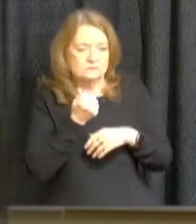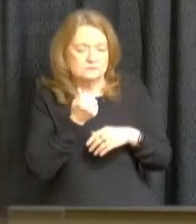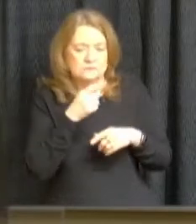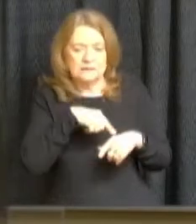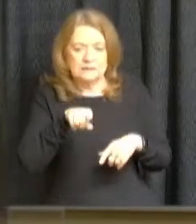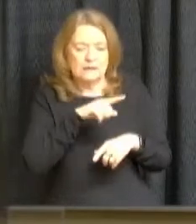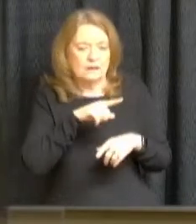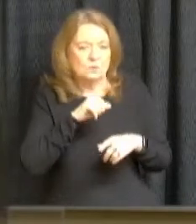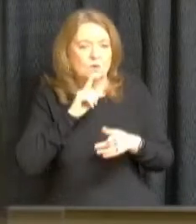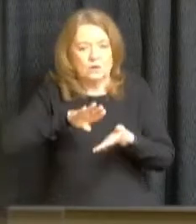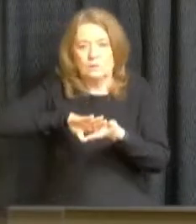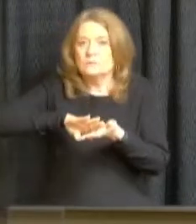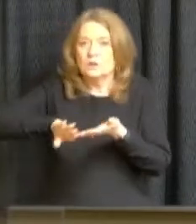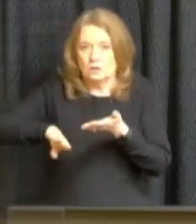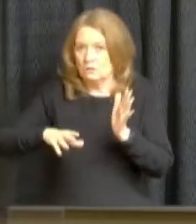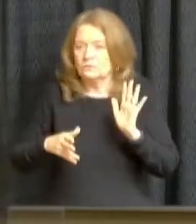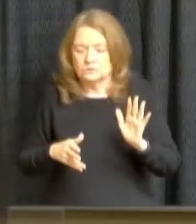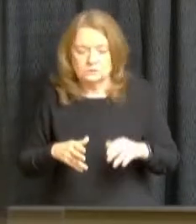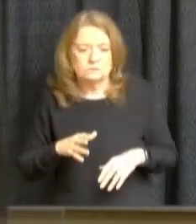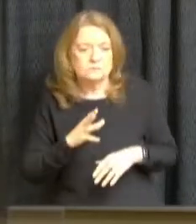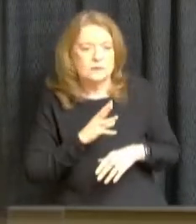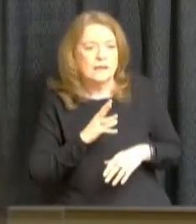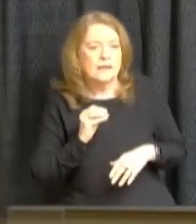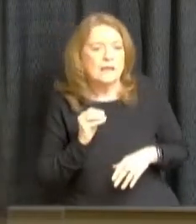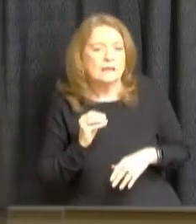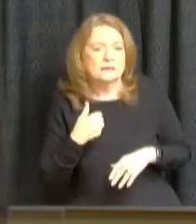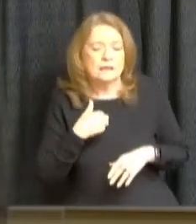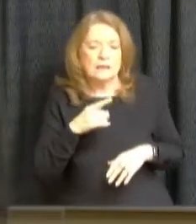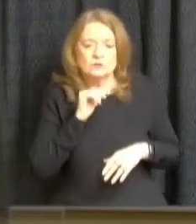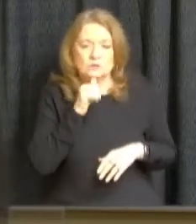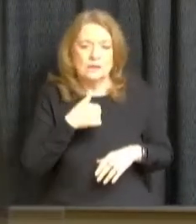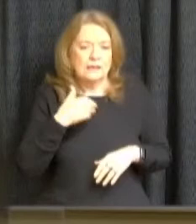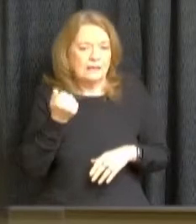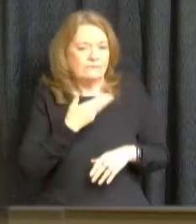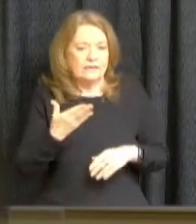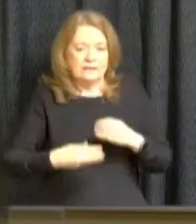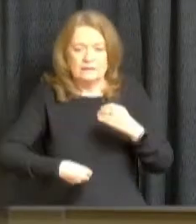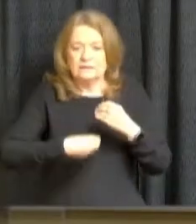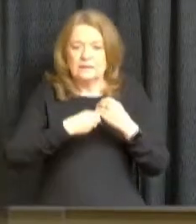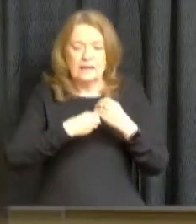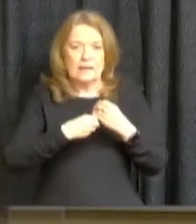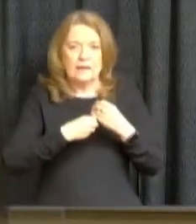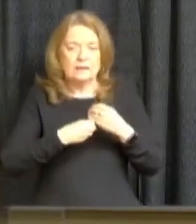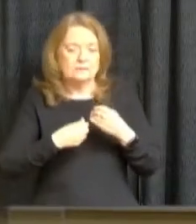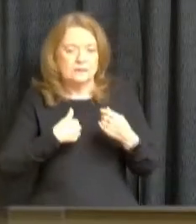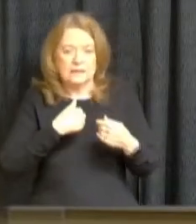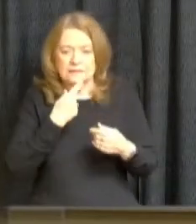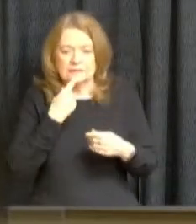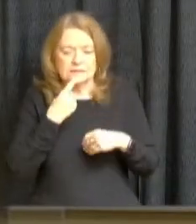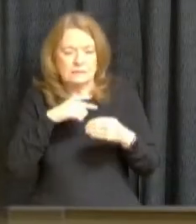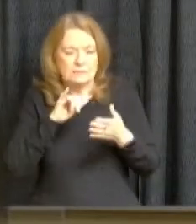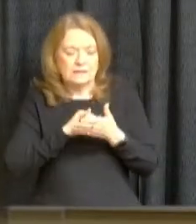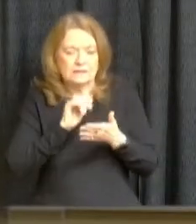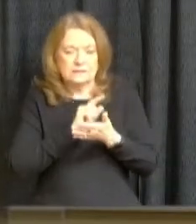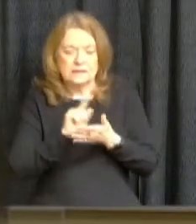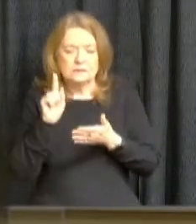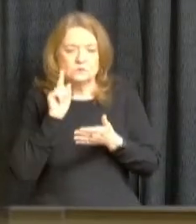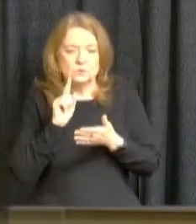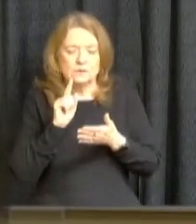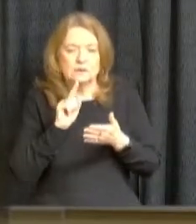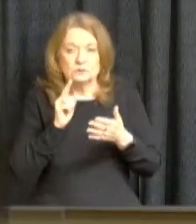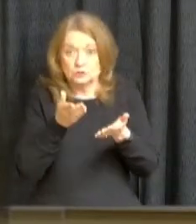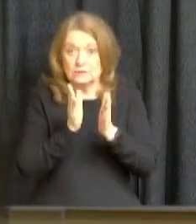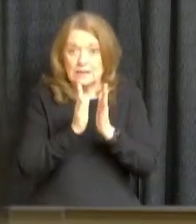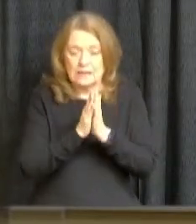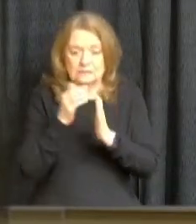they absolved at any rate. I do not have anything additional to add that I did not say about this last week. I would just